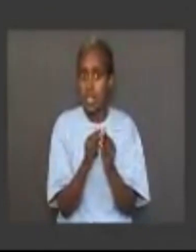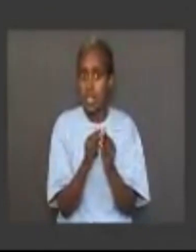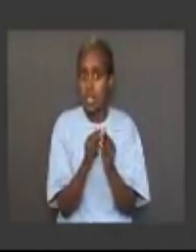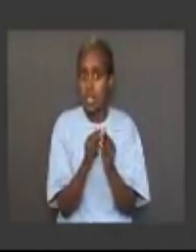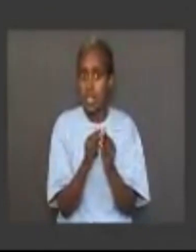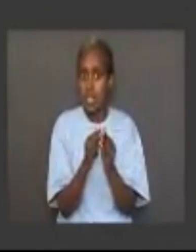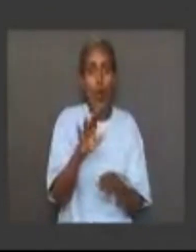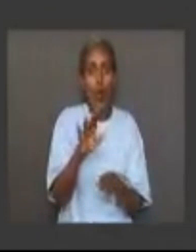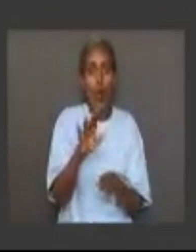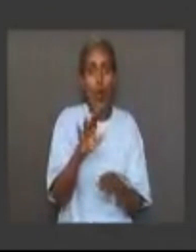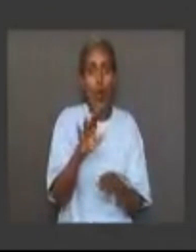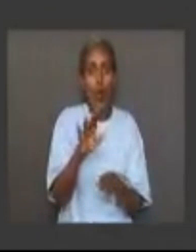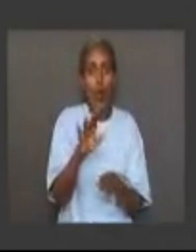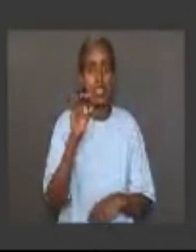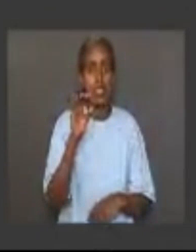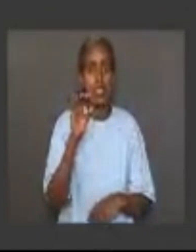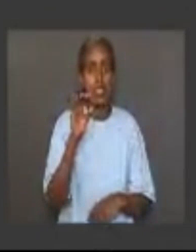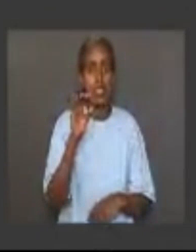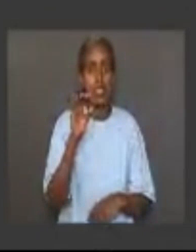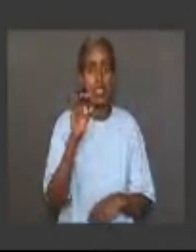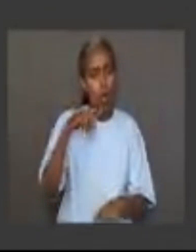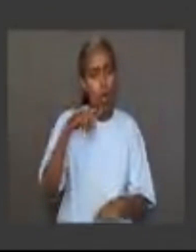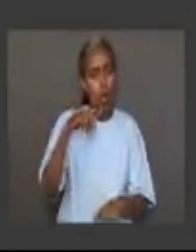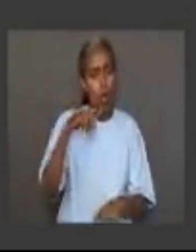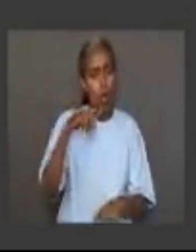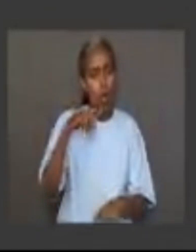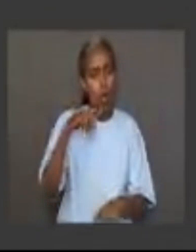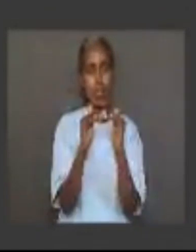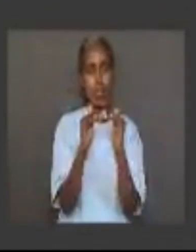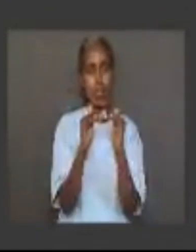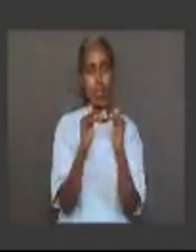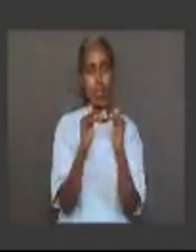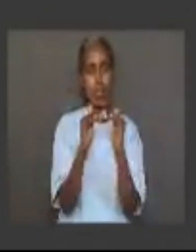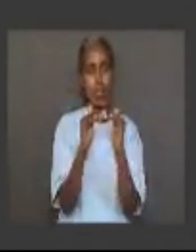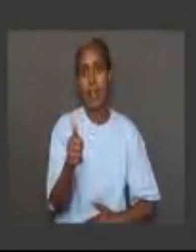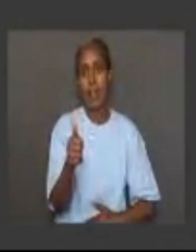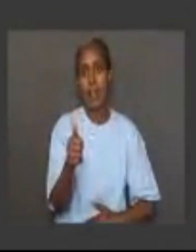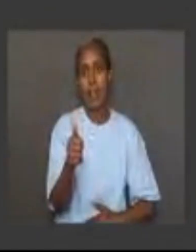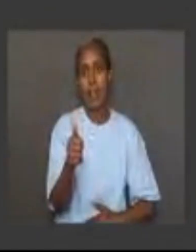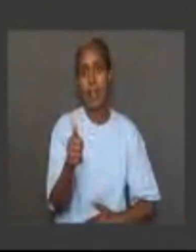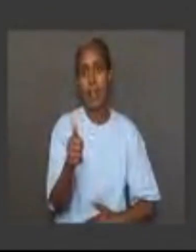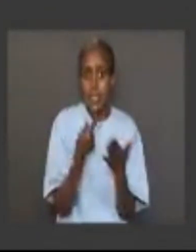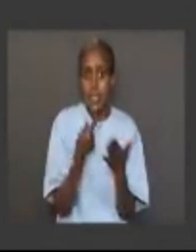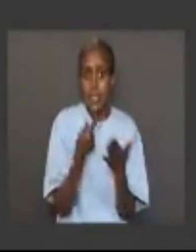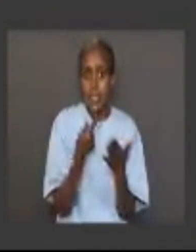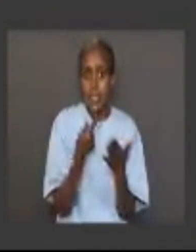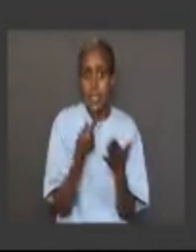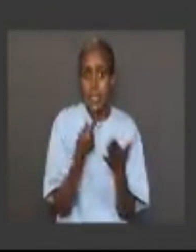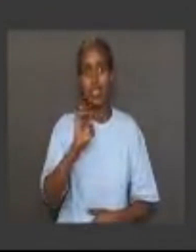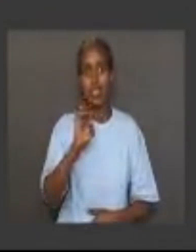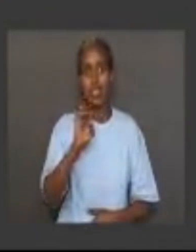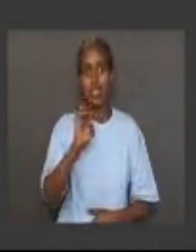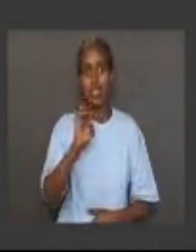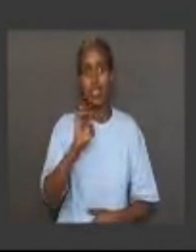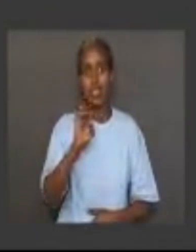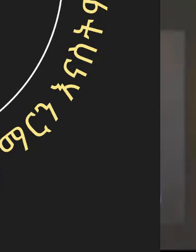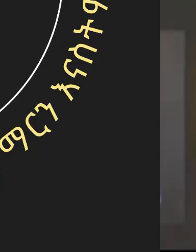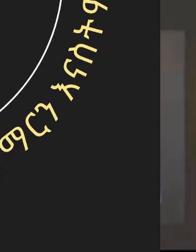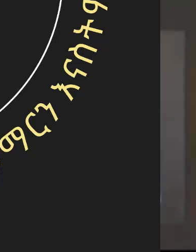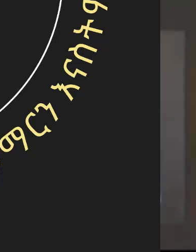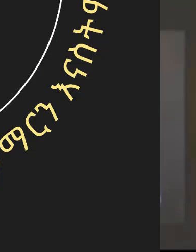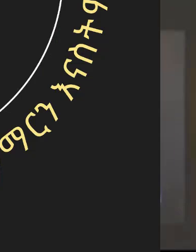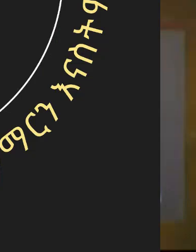set will always equal A. This is an identity property.